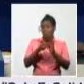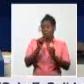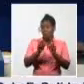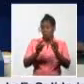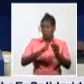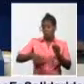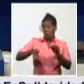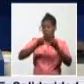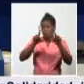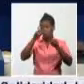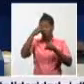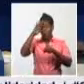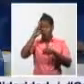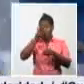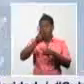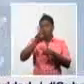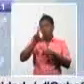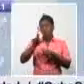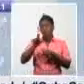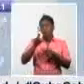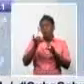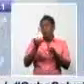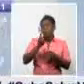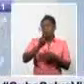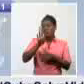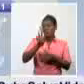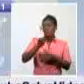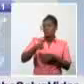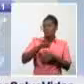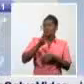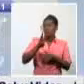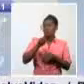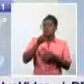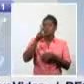28.4 per 100,000 inhabitants,